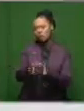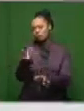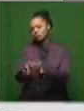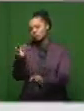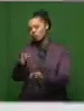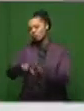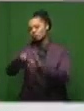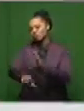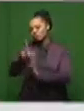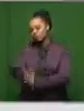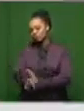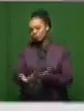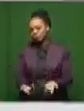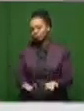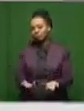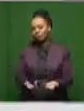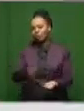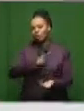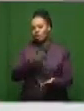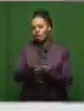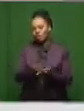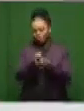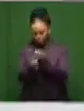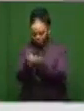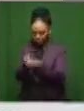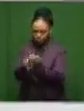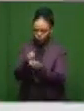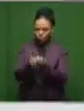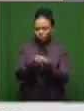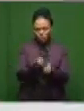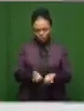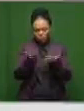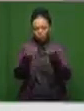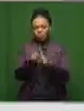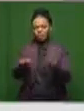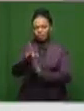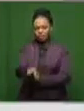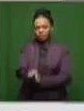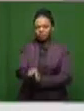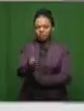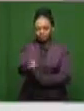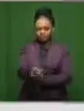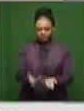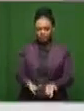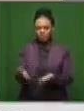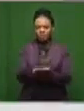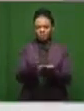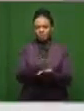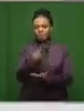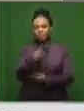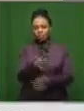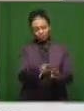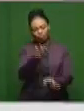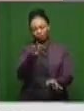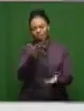to get them to scale up the production and reduce the cost and there have been reports that for example some of the vaccines can